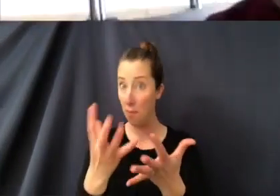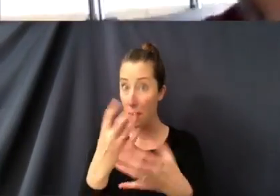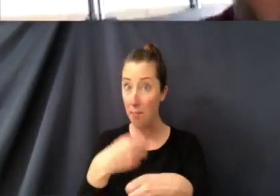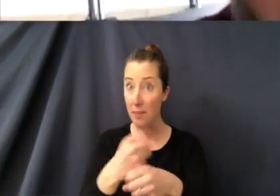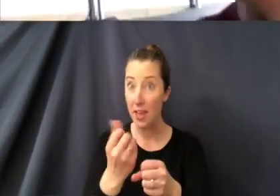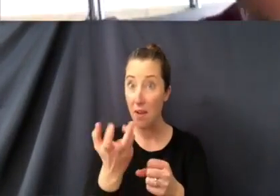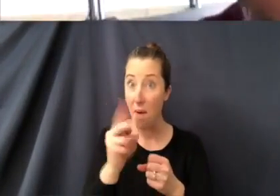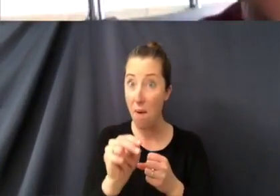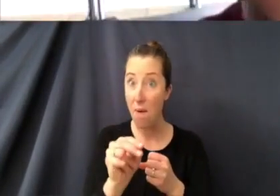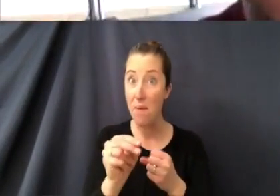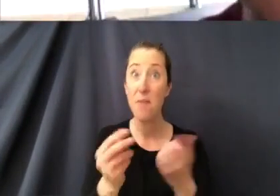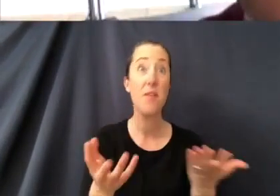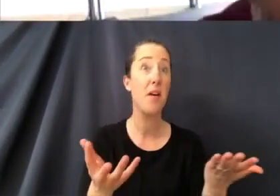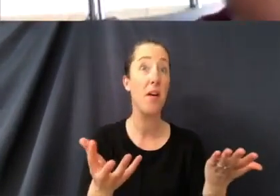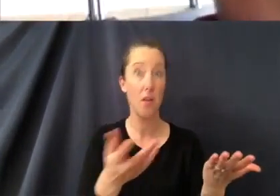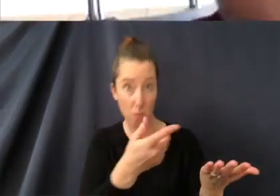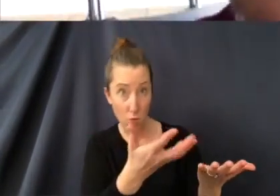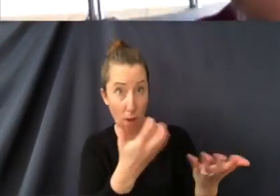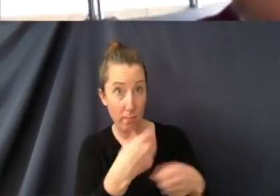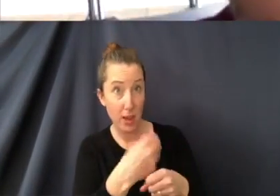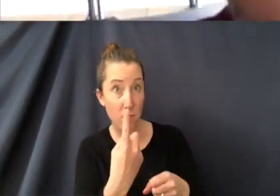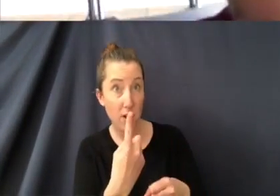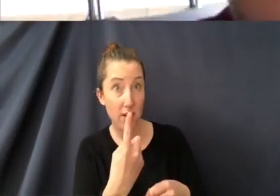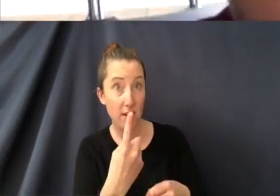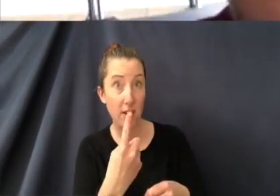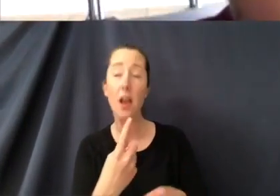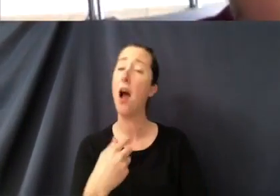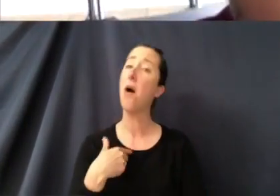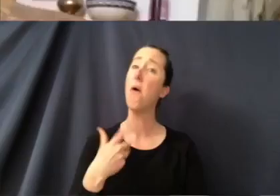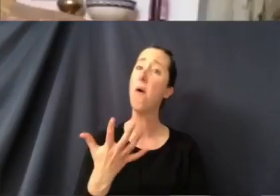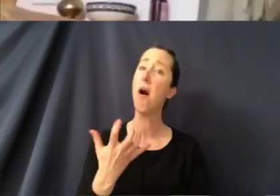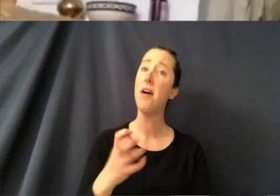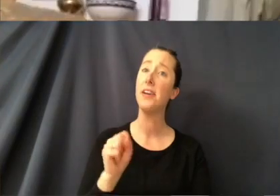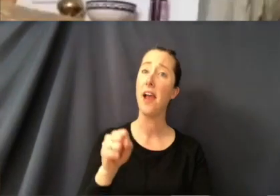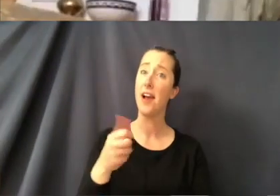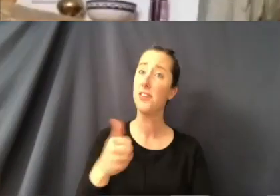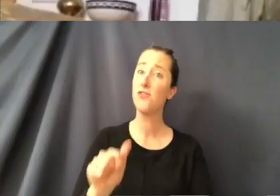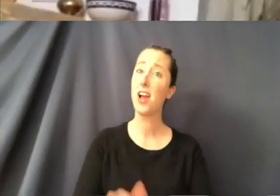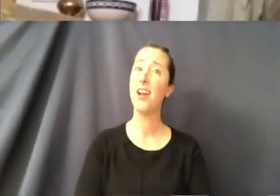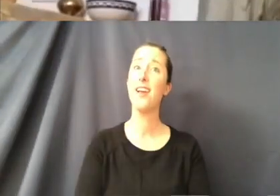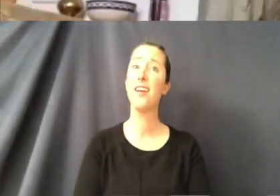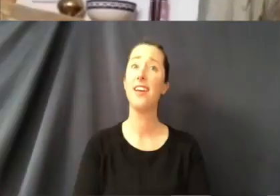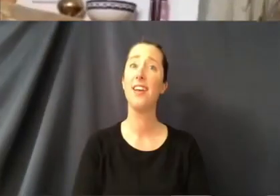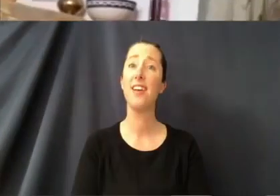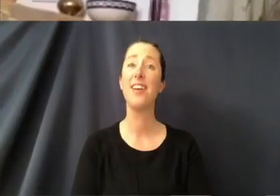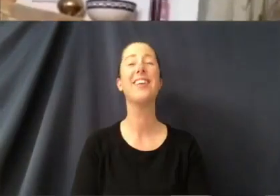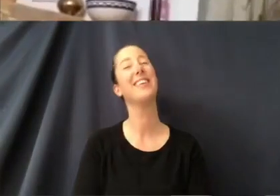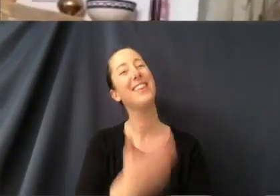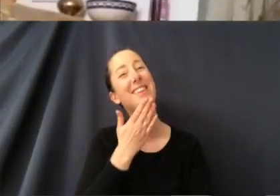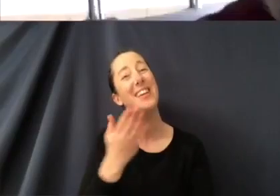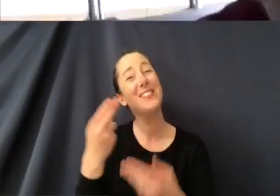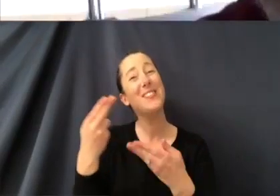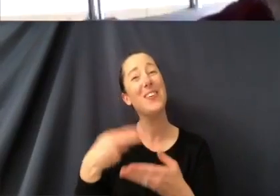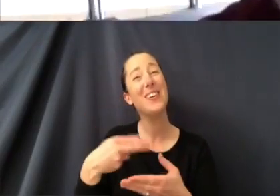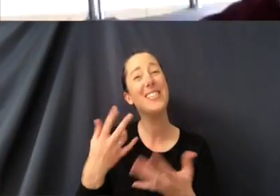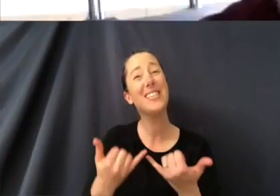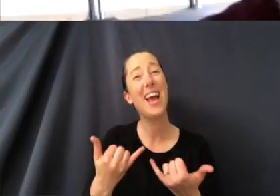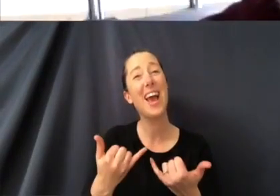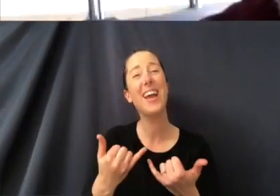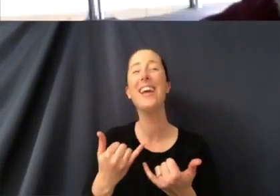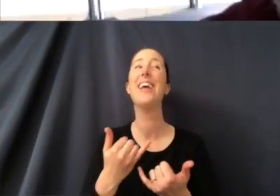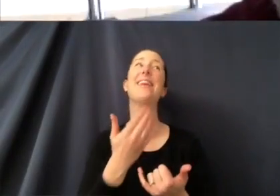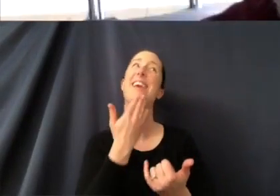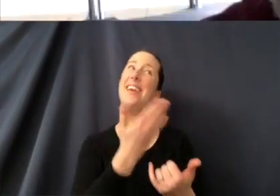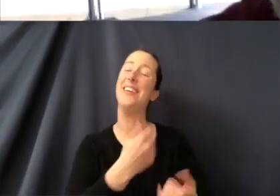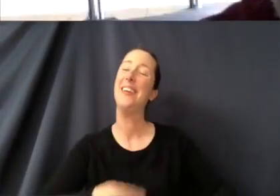You can make your own at home, boys and girls. Miss Wheat, maybe you'll make one, huh? I'd like to. Yeah, I'll try. Maybe. Well, hey, thank you very much for joining us